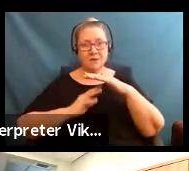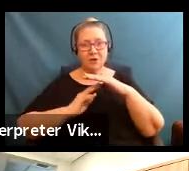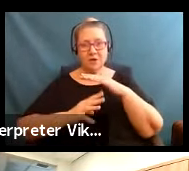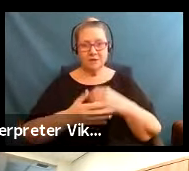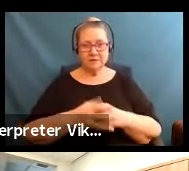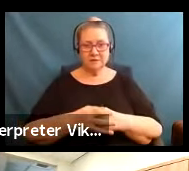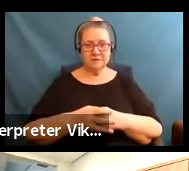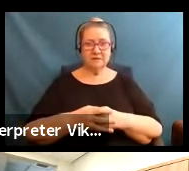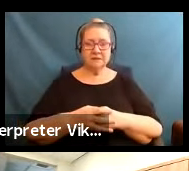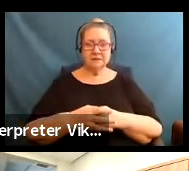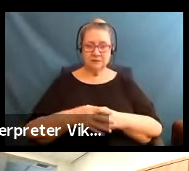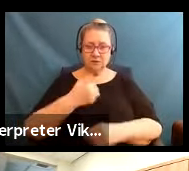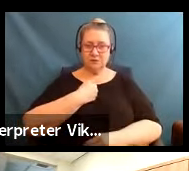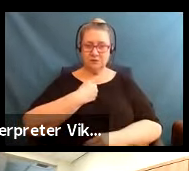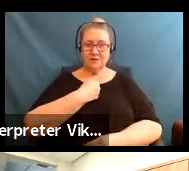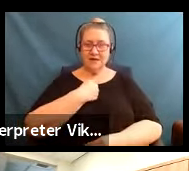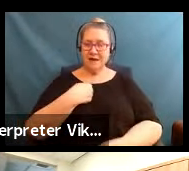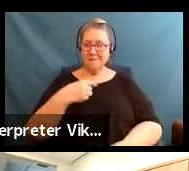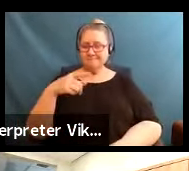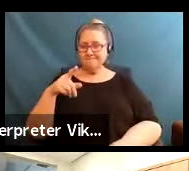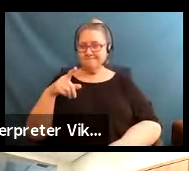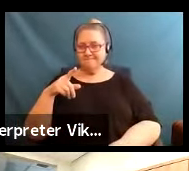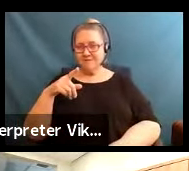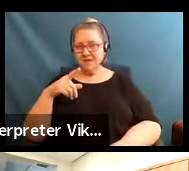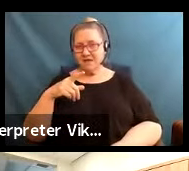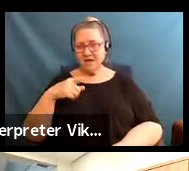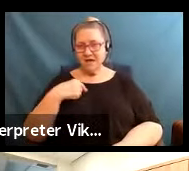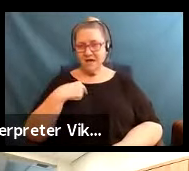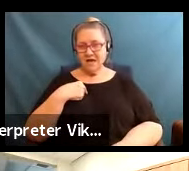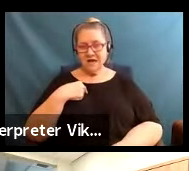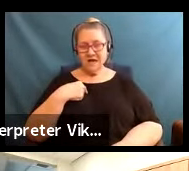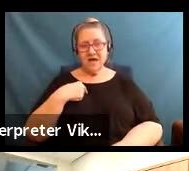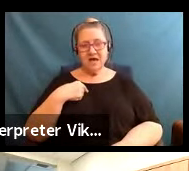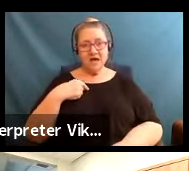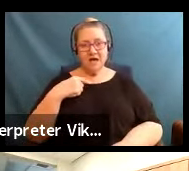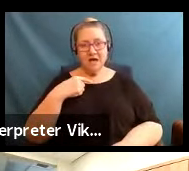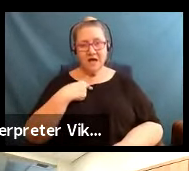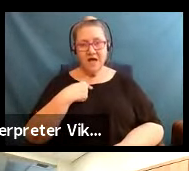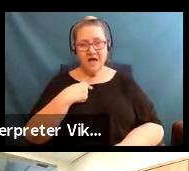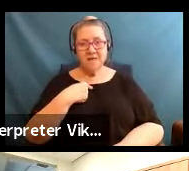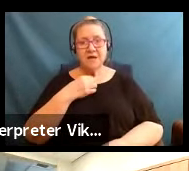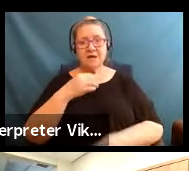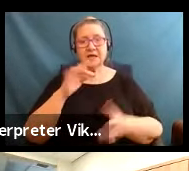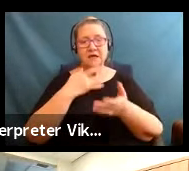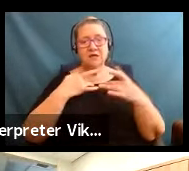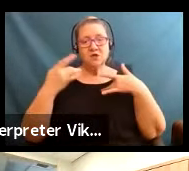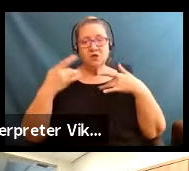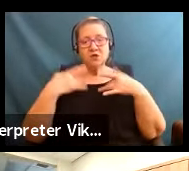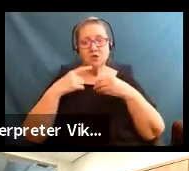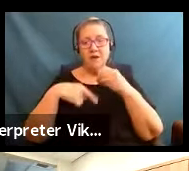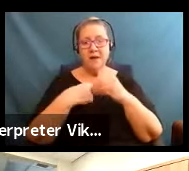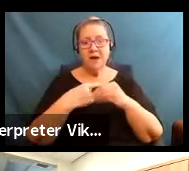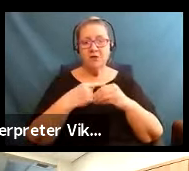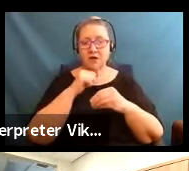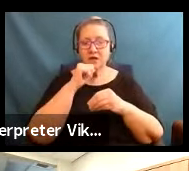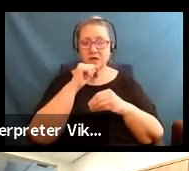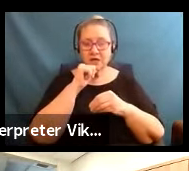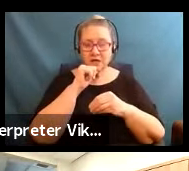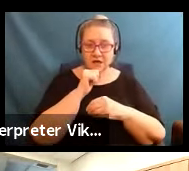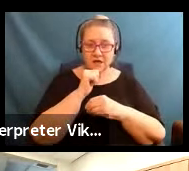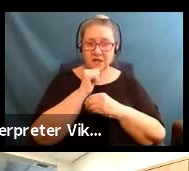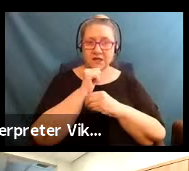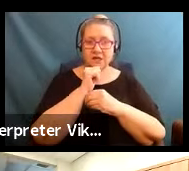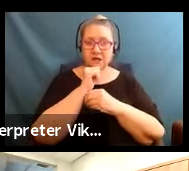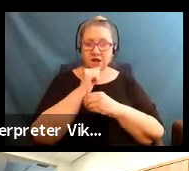I question us no longer valuing occupational, the occupation